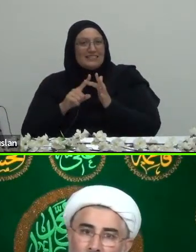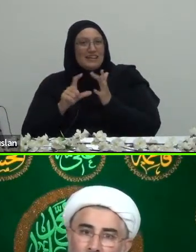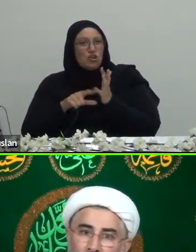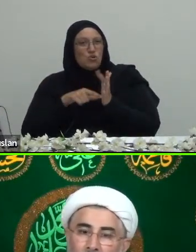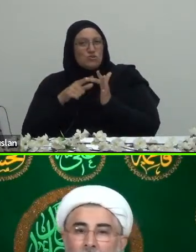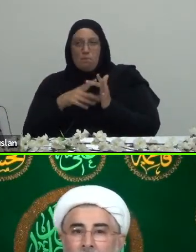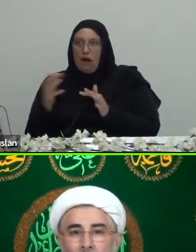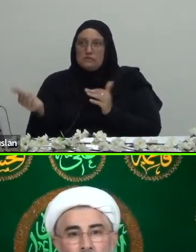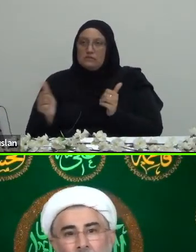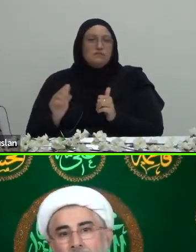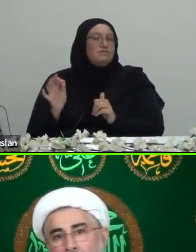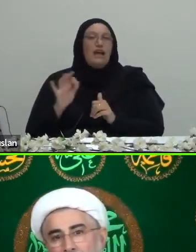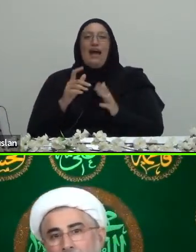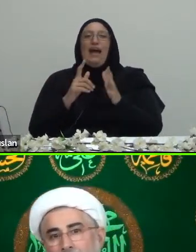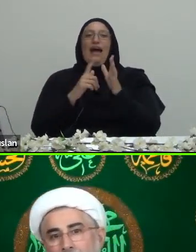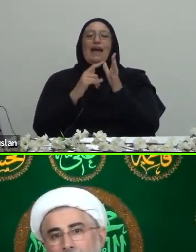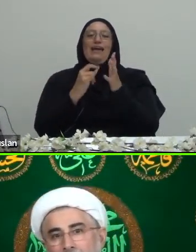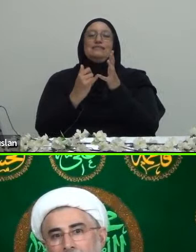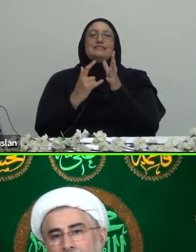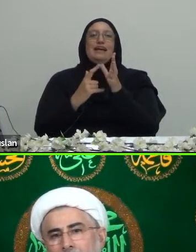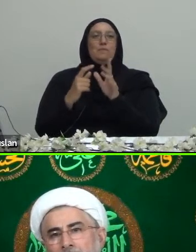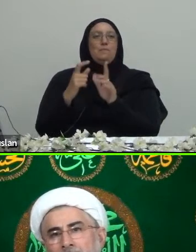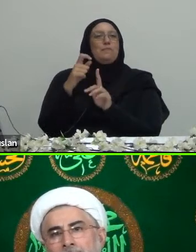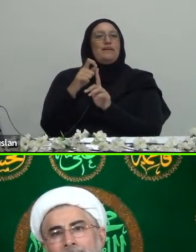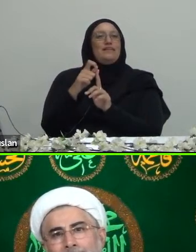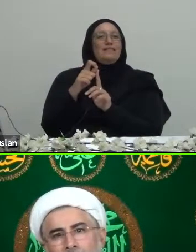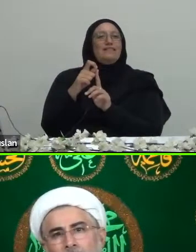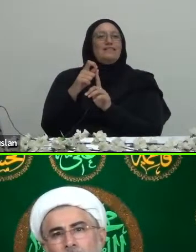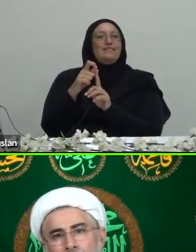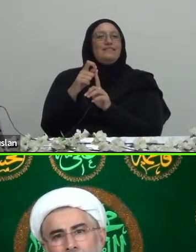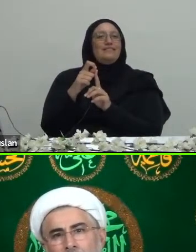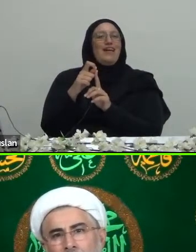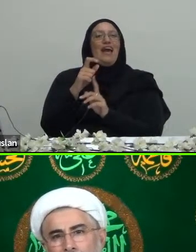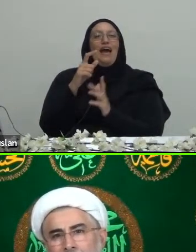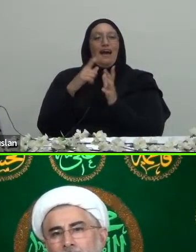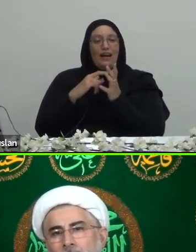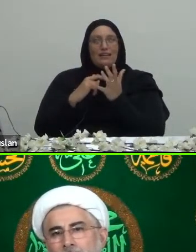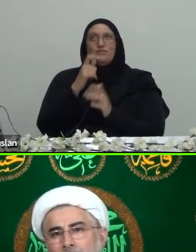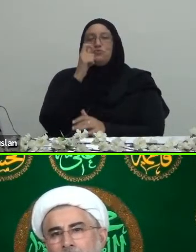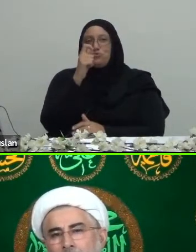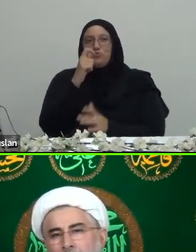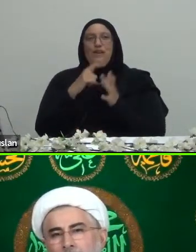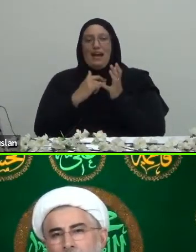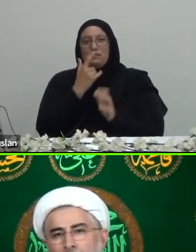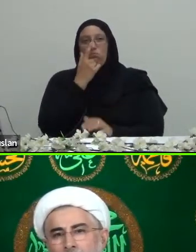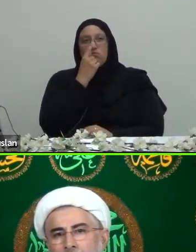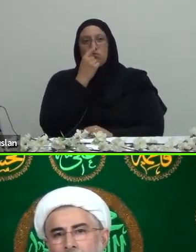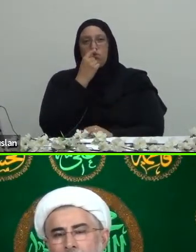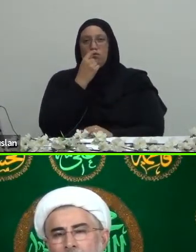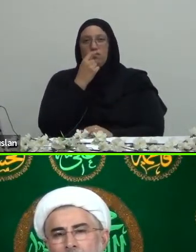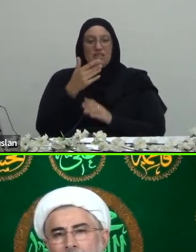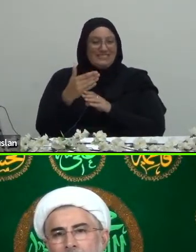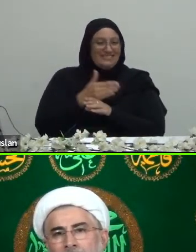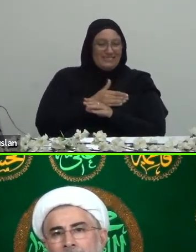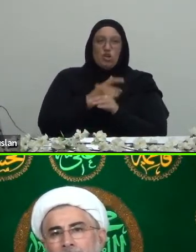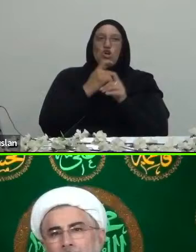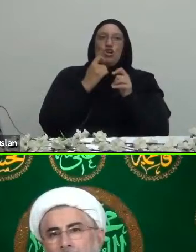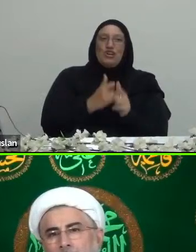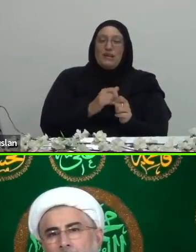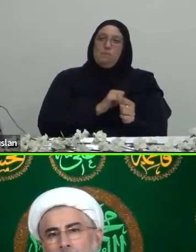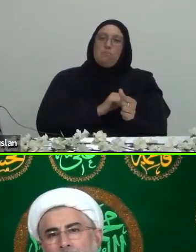possible. The sooner, the better it is. And also another recommendation, it reminds me to mention